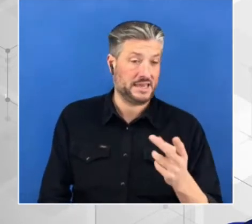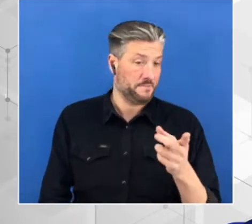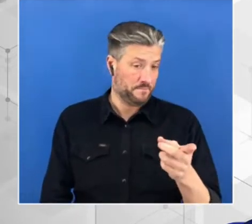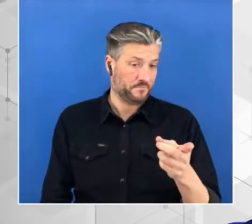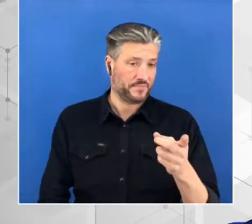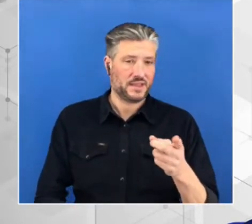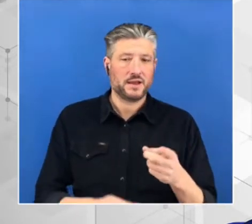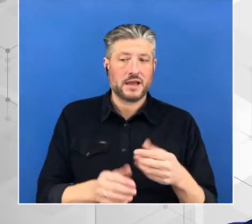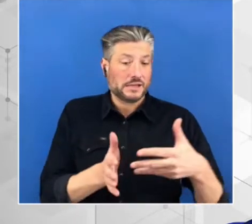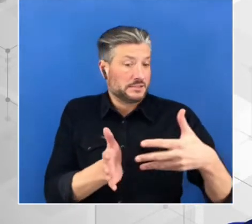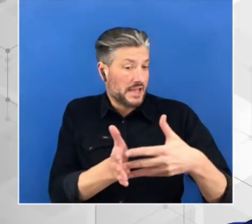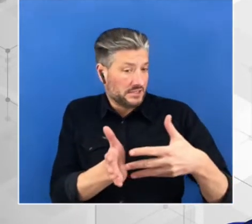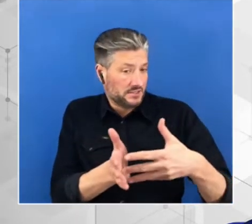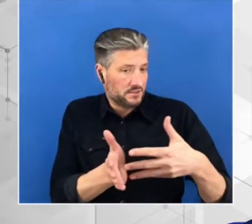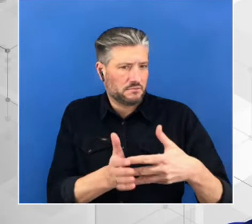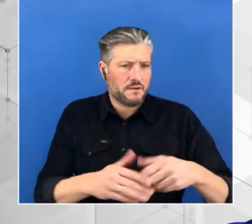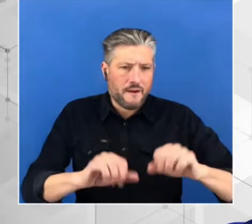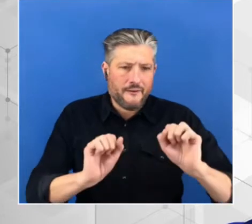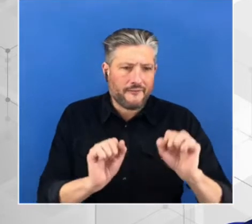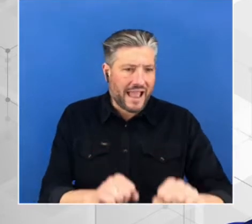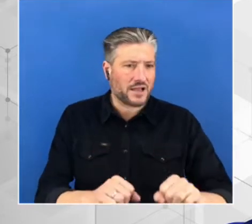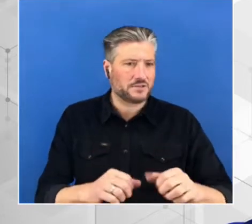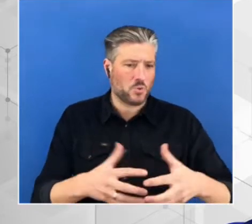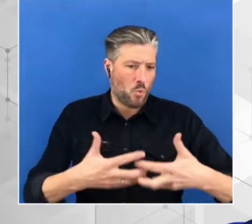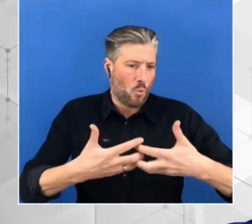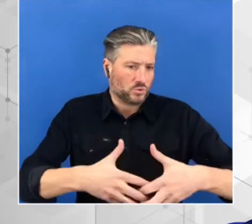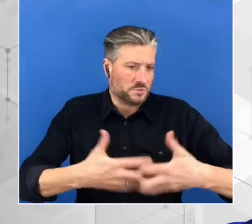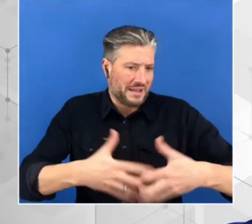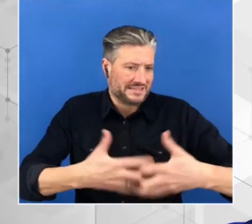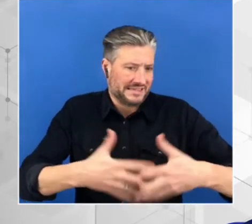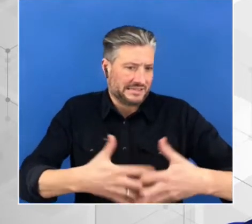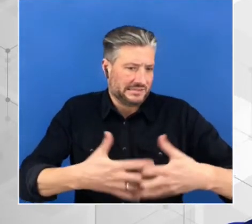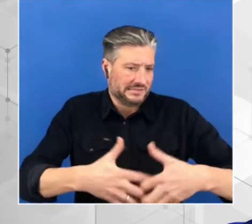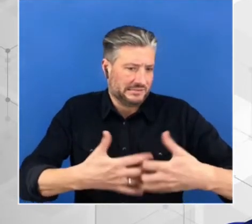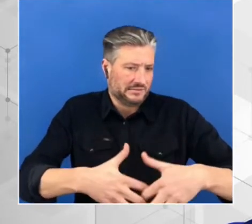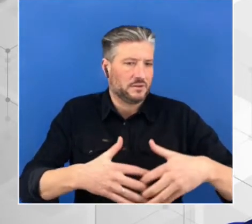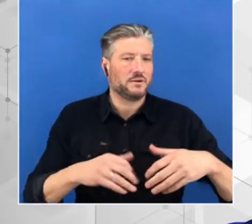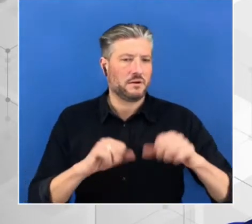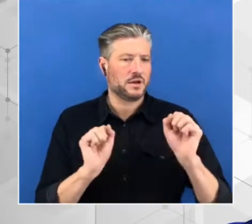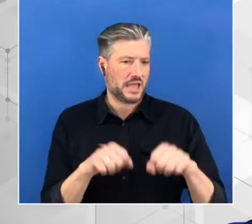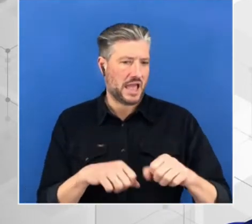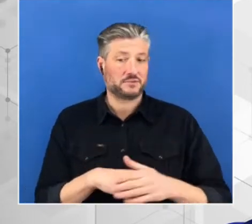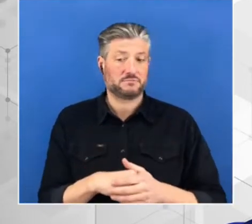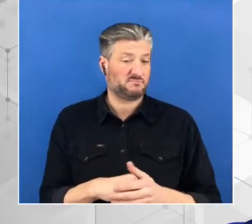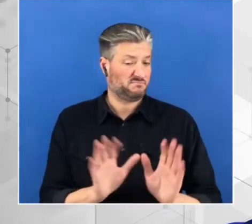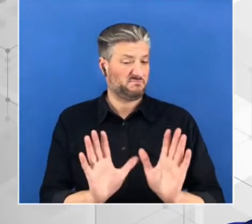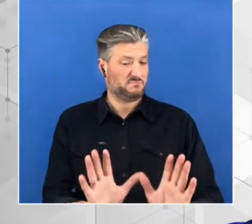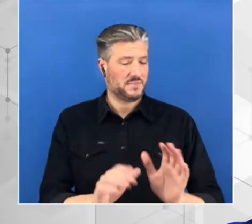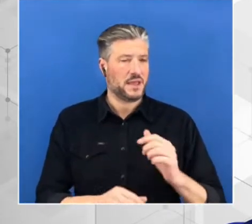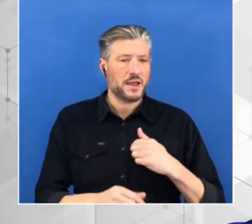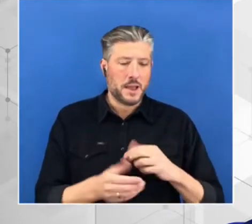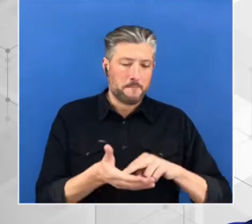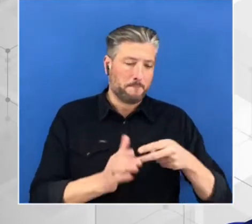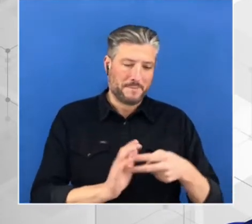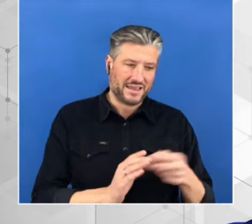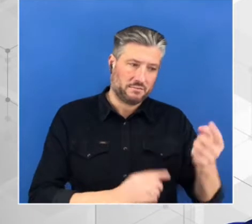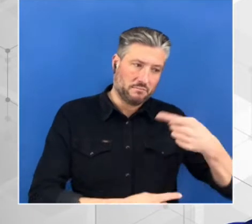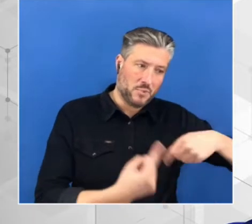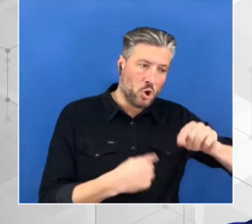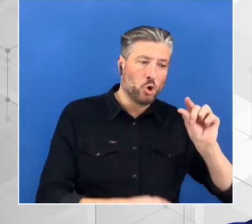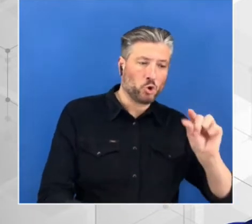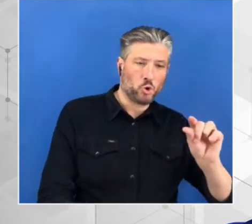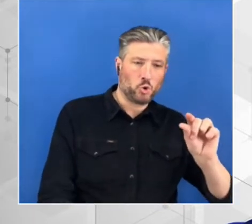tool for our applications to be tested, and you can free up your QA team, your testing team, from manually